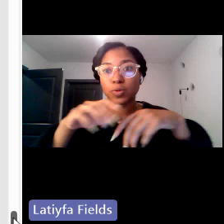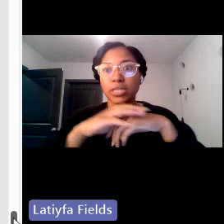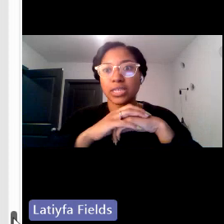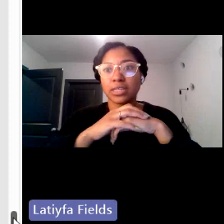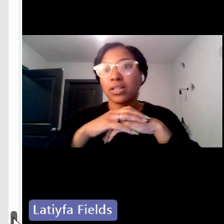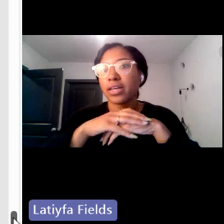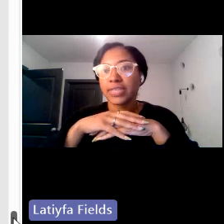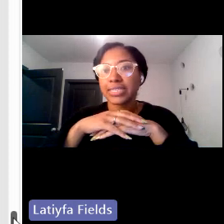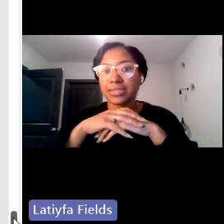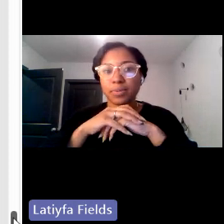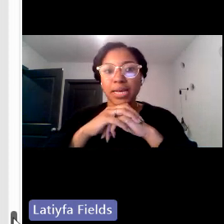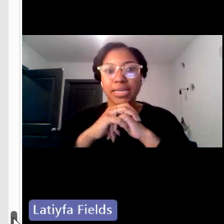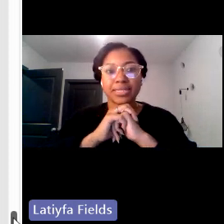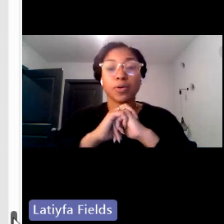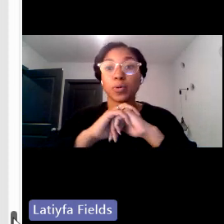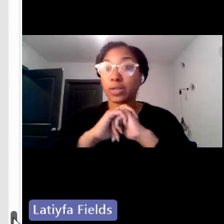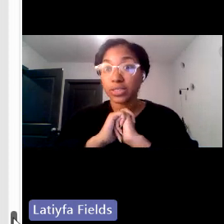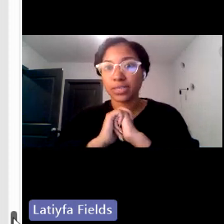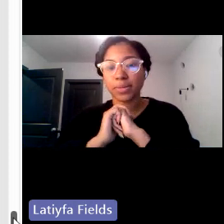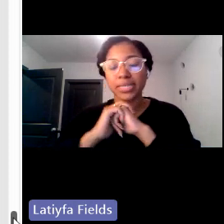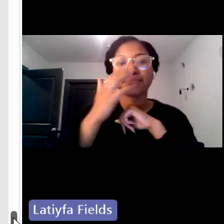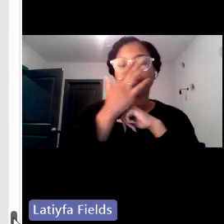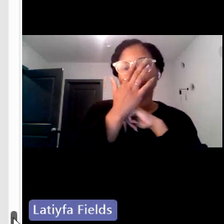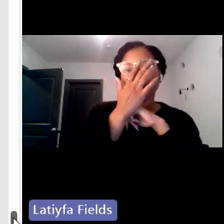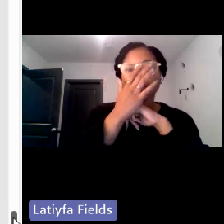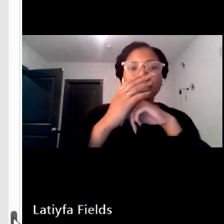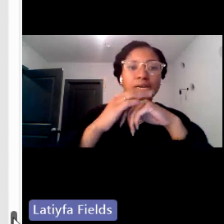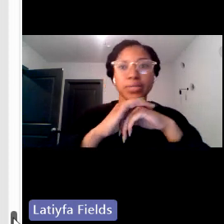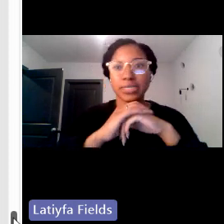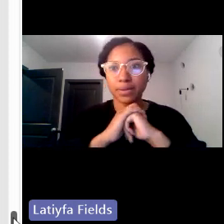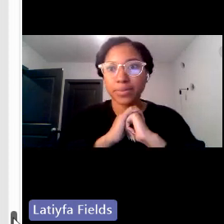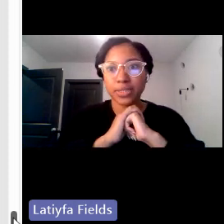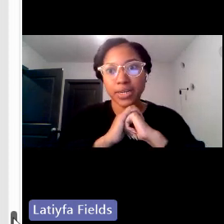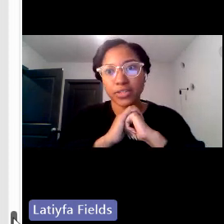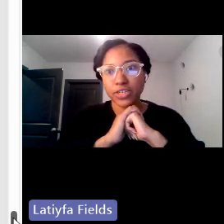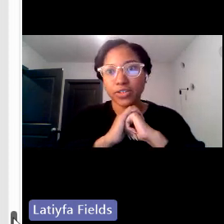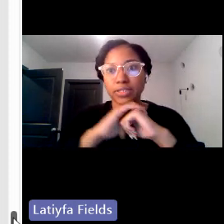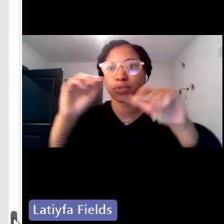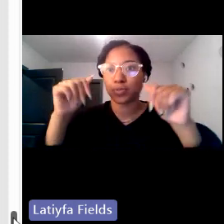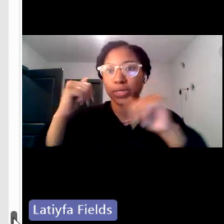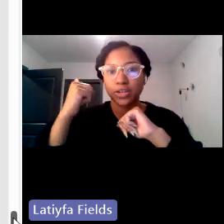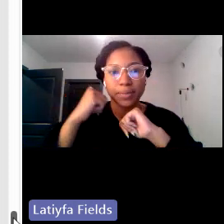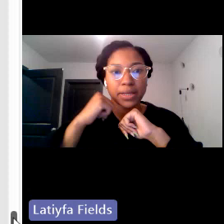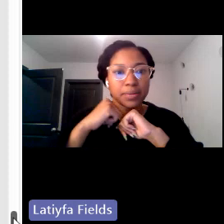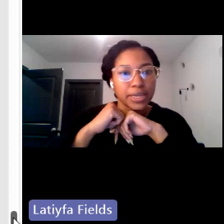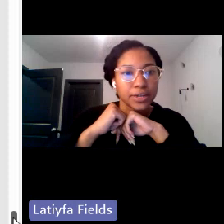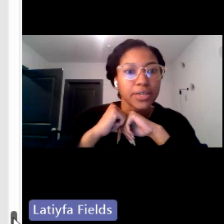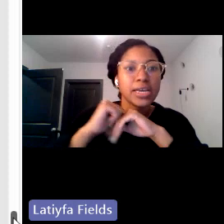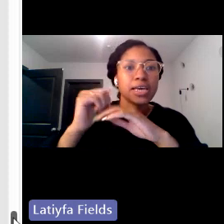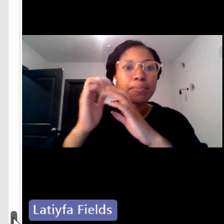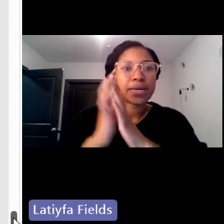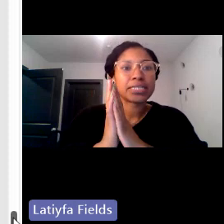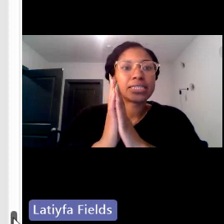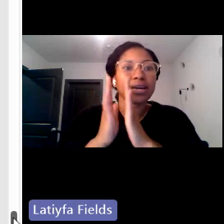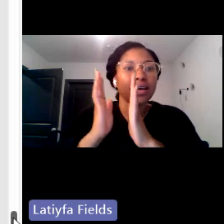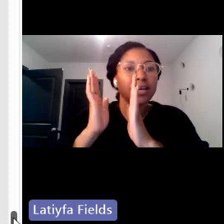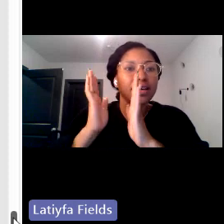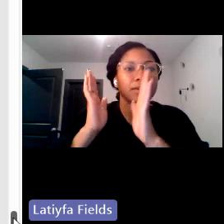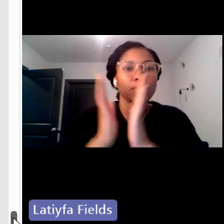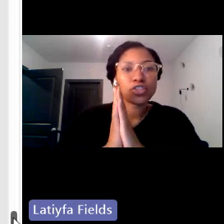this is from 2018, and a lot of it still applies, or it all still applies, with some changes, which we can talk about a little bit later.